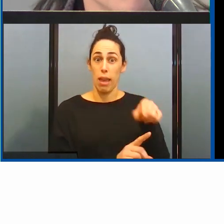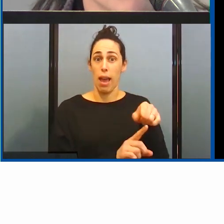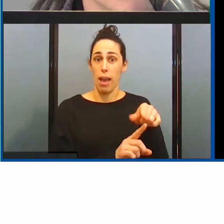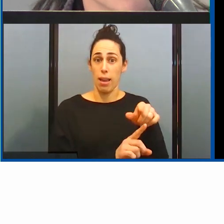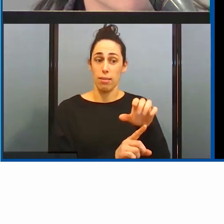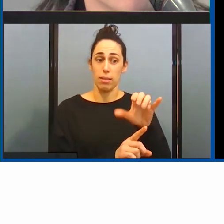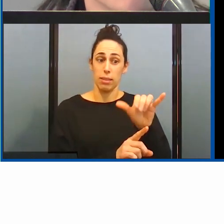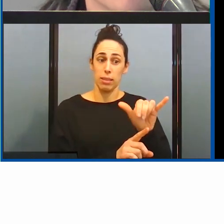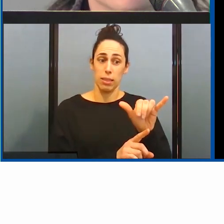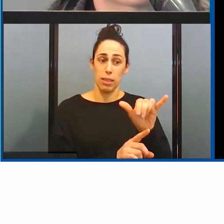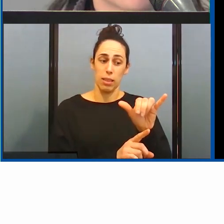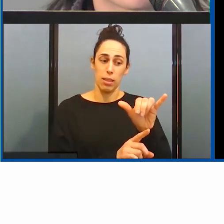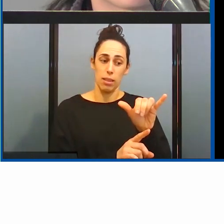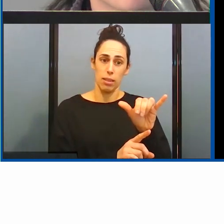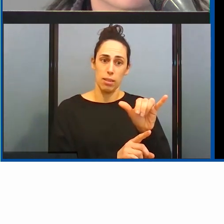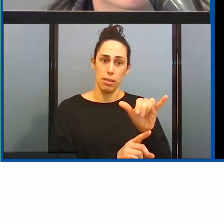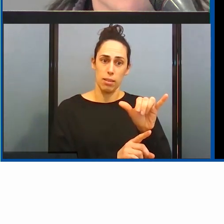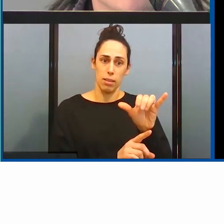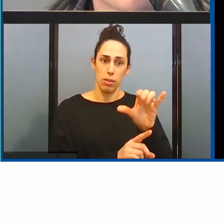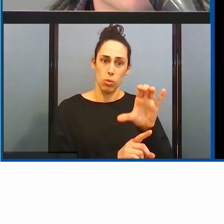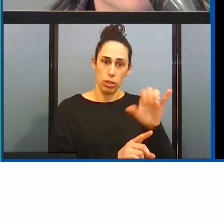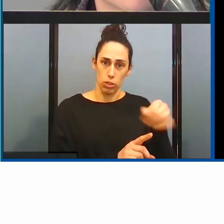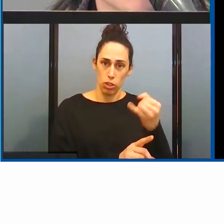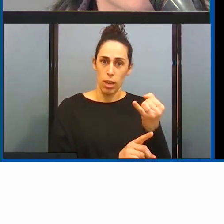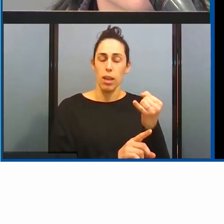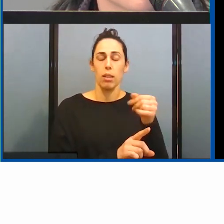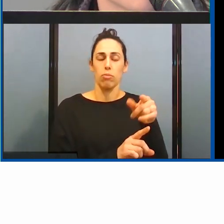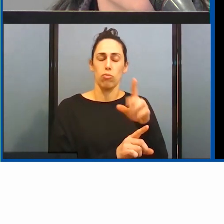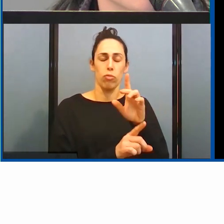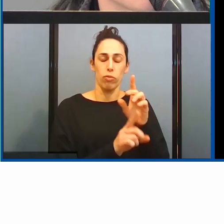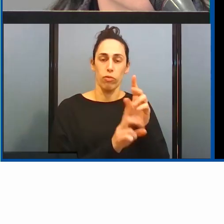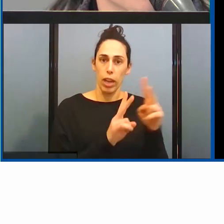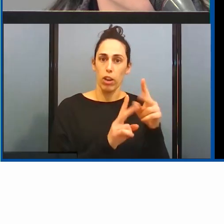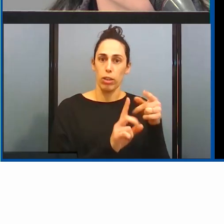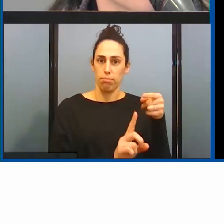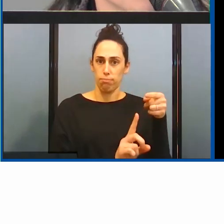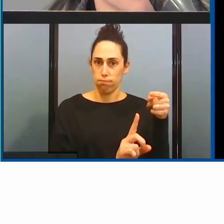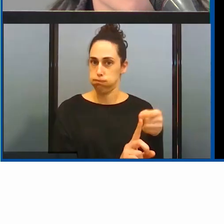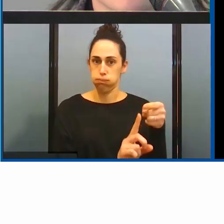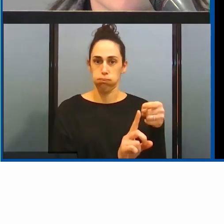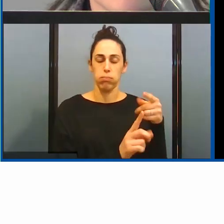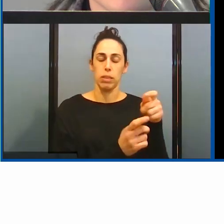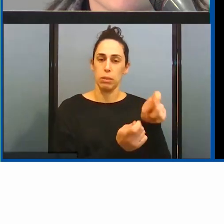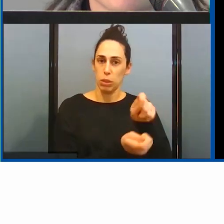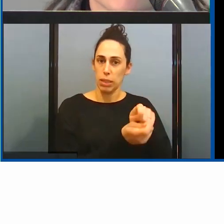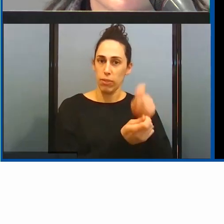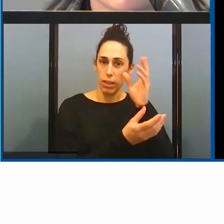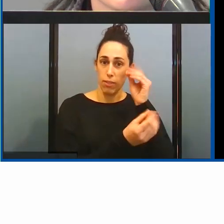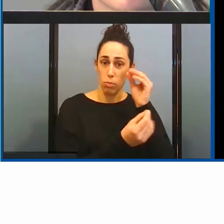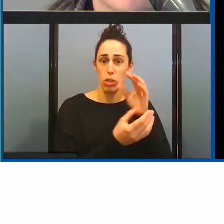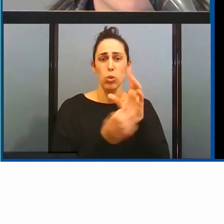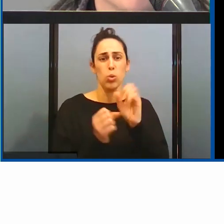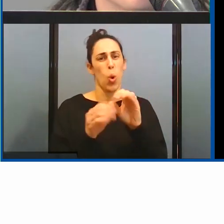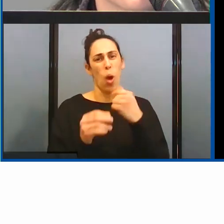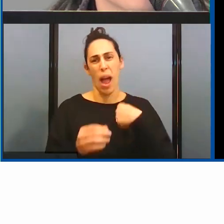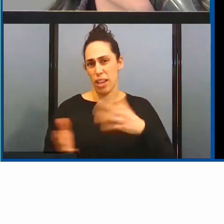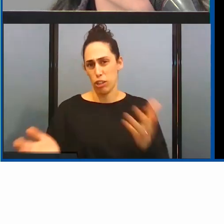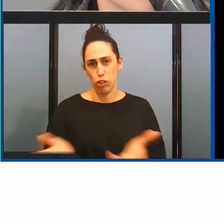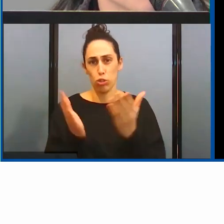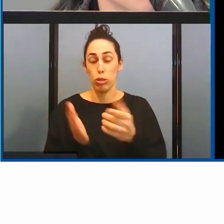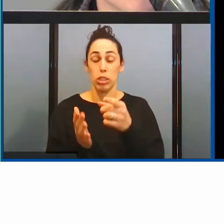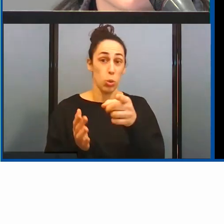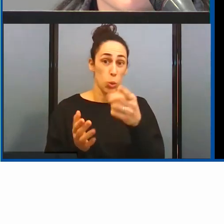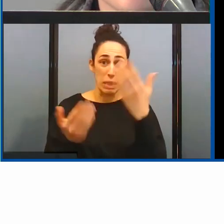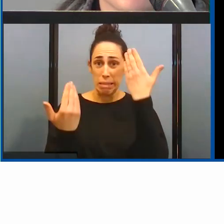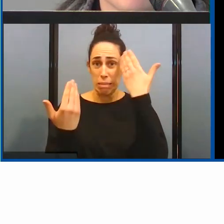find out information. We have adults who call us to ask about their records because they're unsure, they're not clear, they don't have all the information. So they're